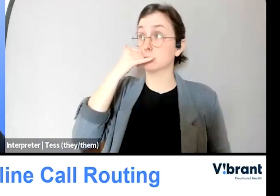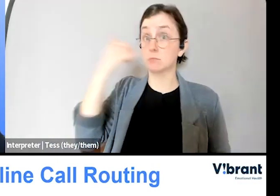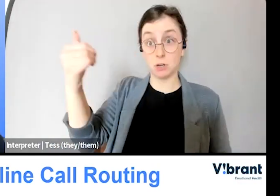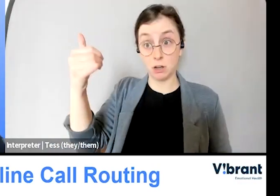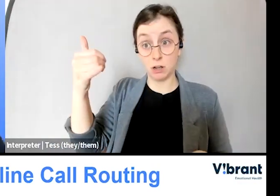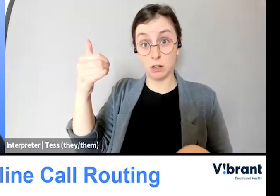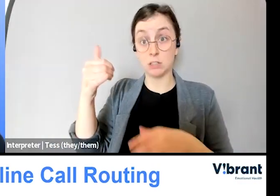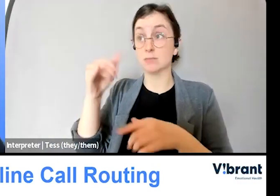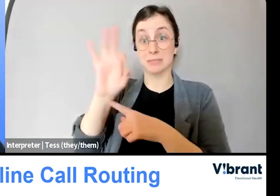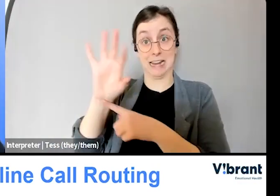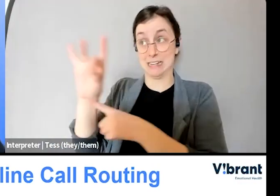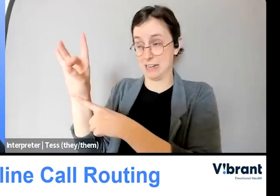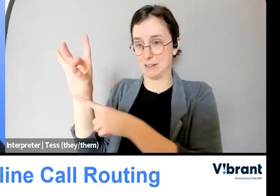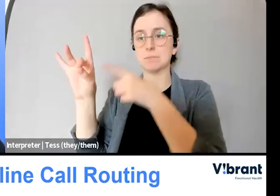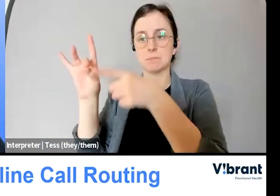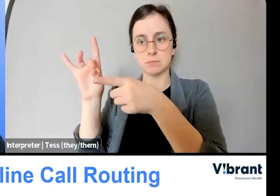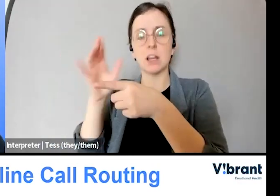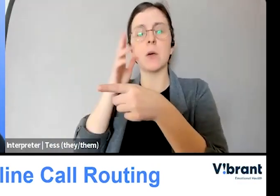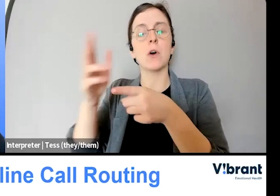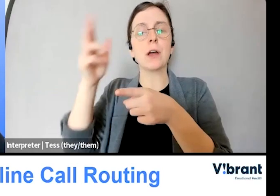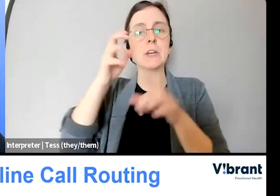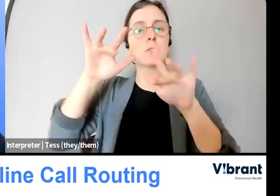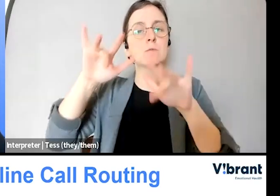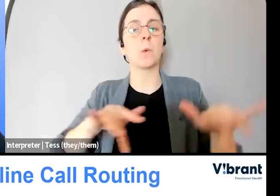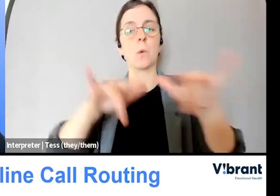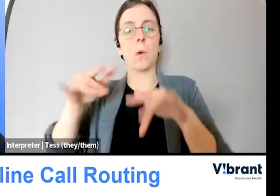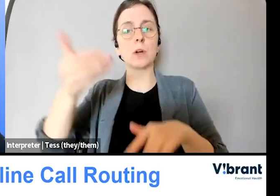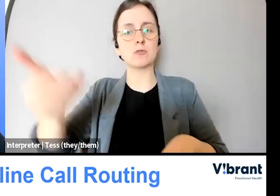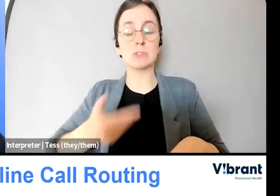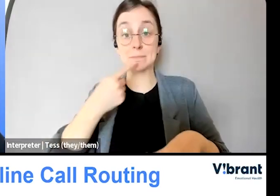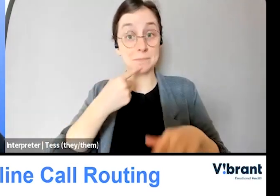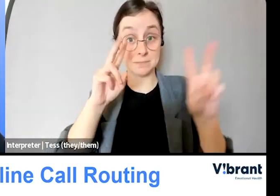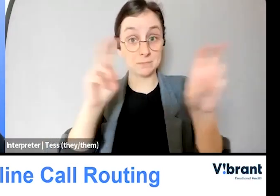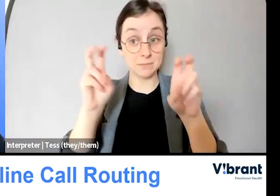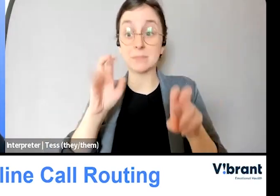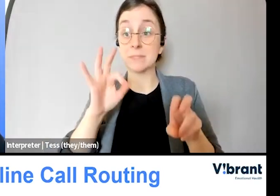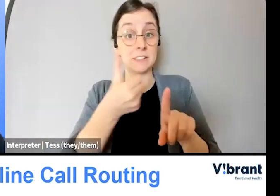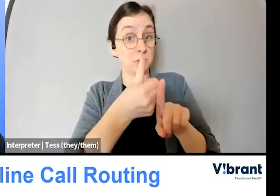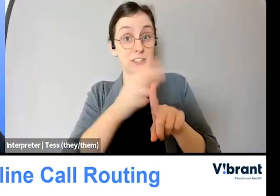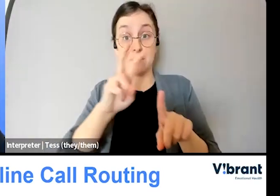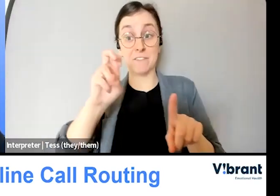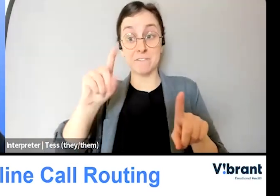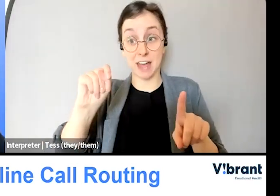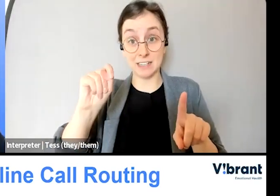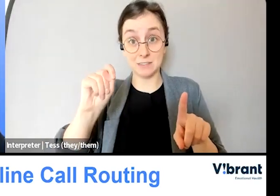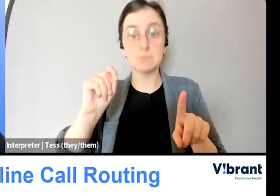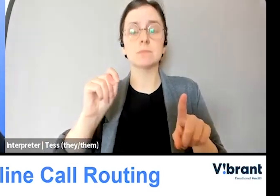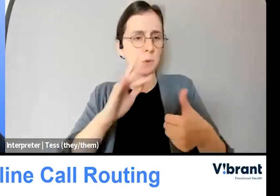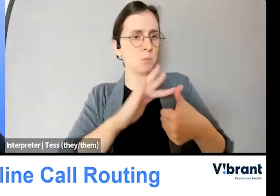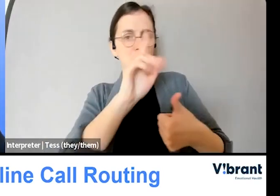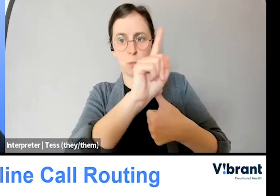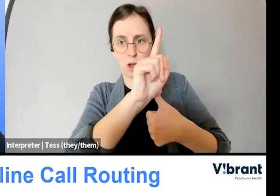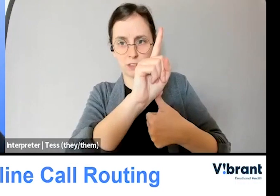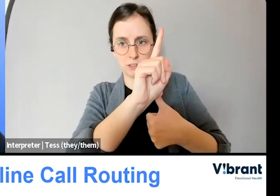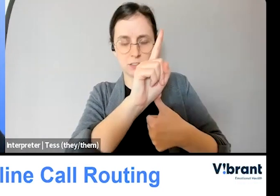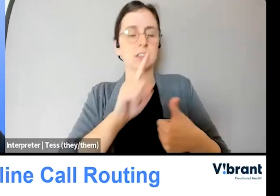call to 988, they hear a greeting. And that greeting says that if you're a veteran, you can press 1, or calling in regards to a veteran, you